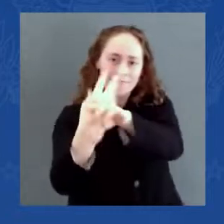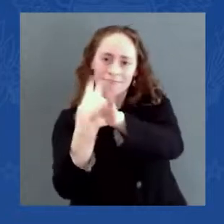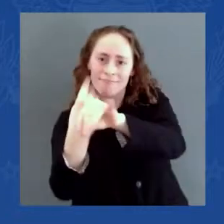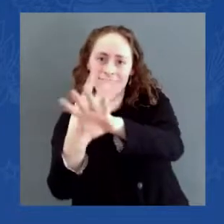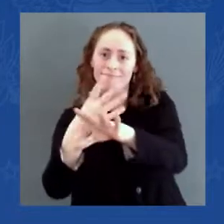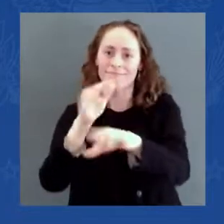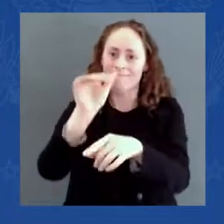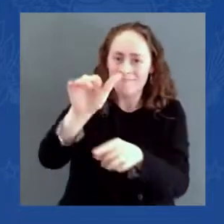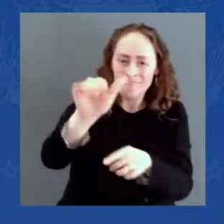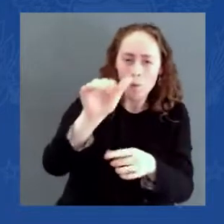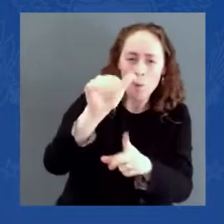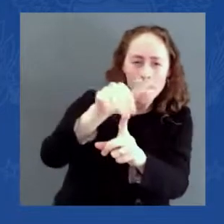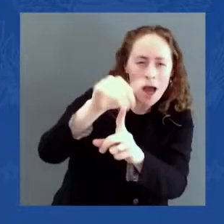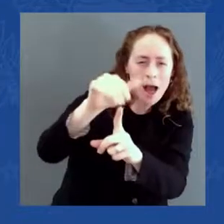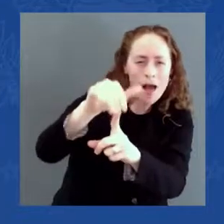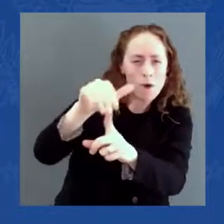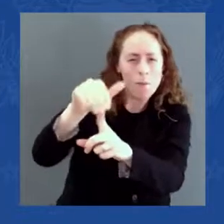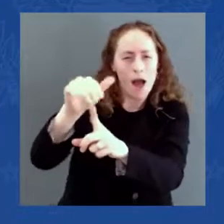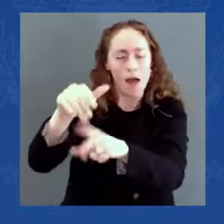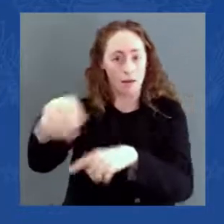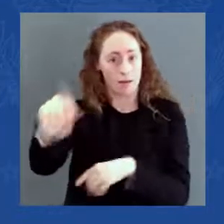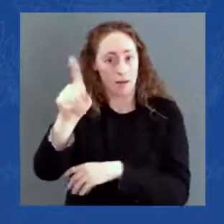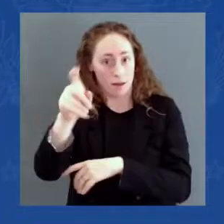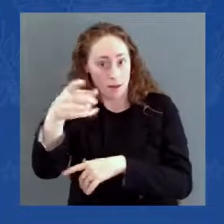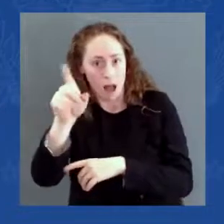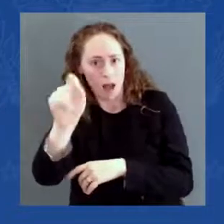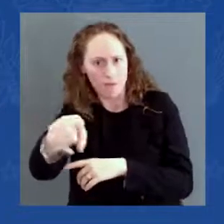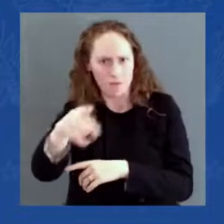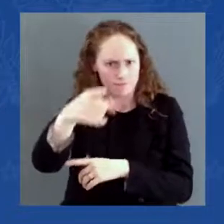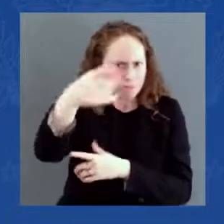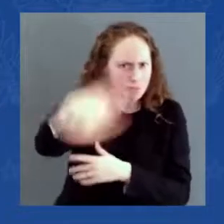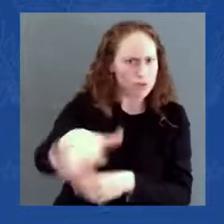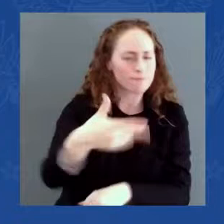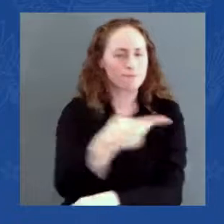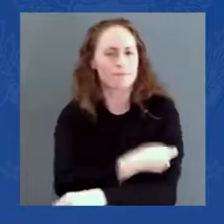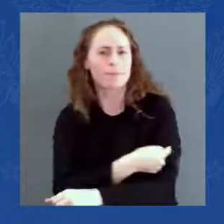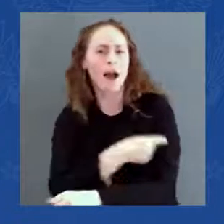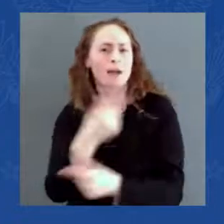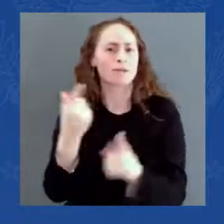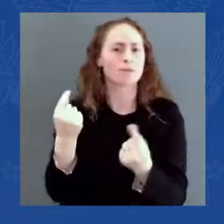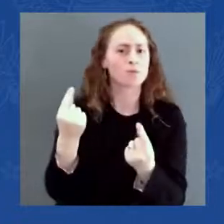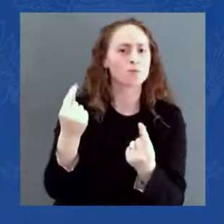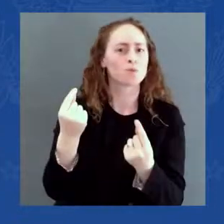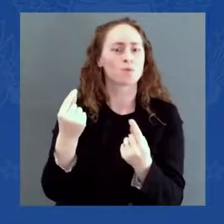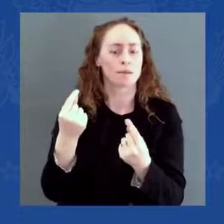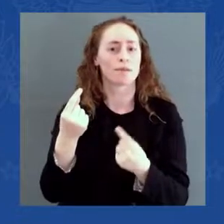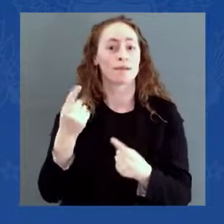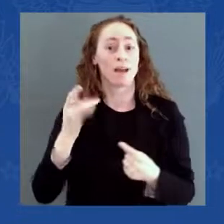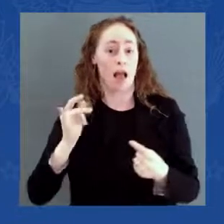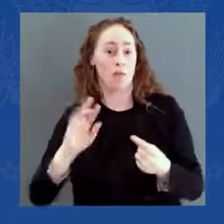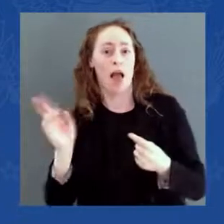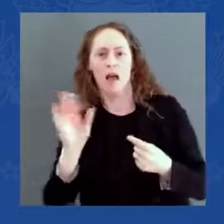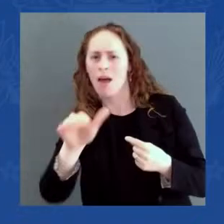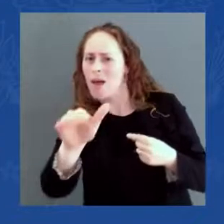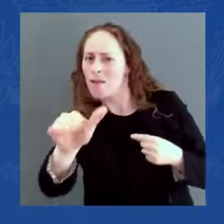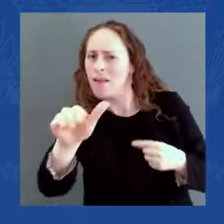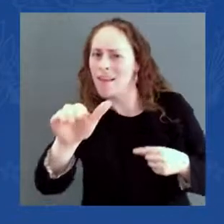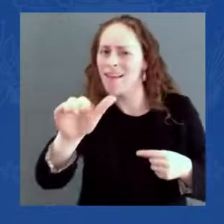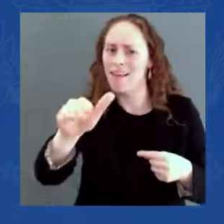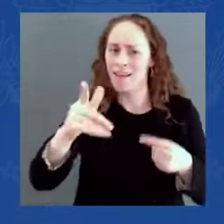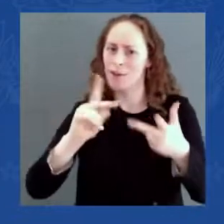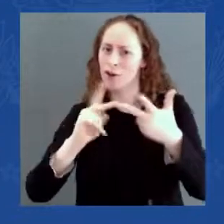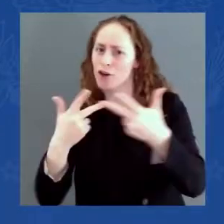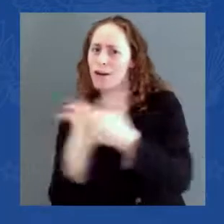met the, if it's Pfizer or Moderna, 6 months, if it's J&J, 2 months. And to reach